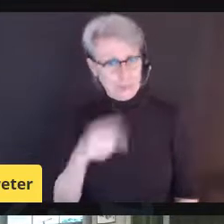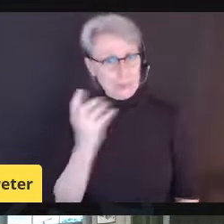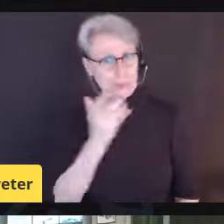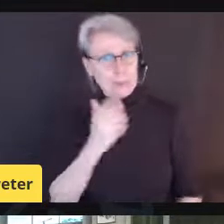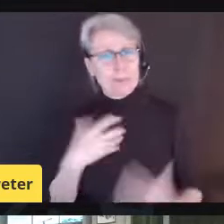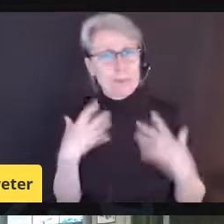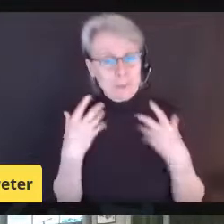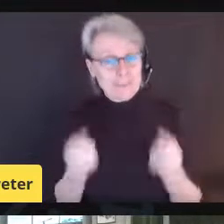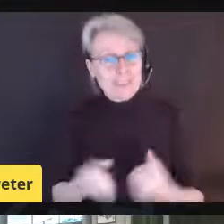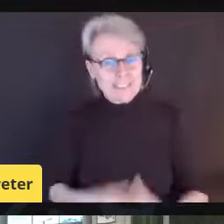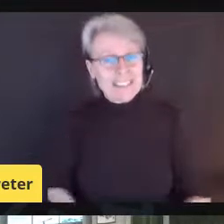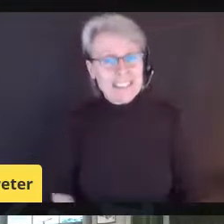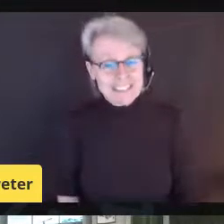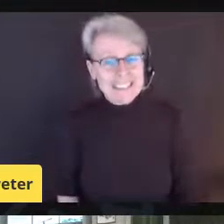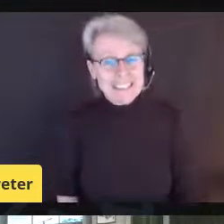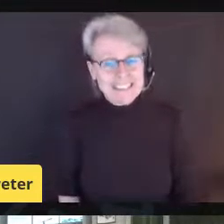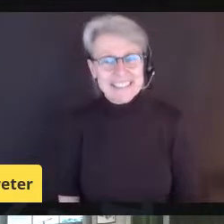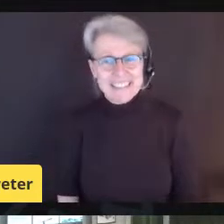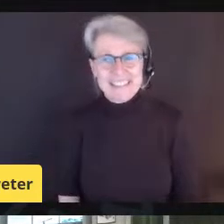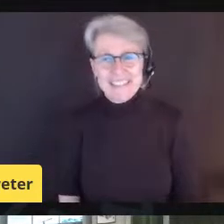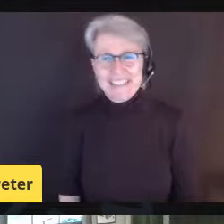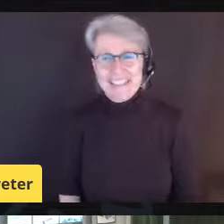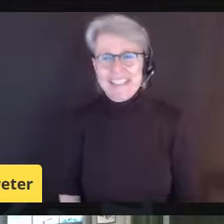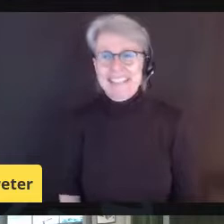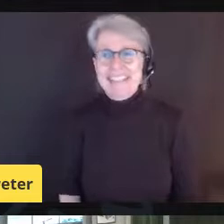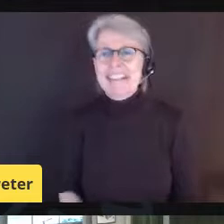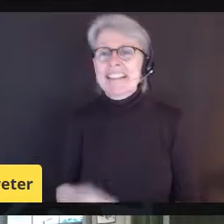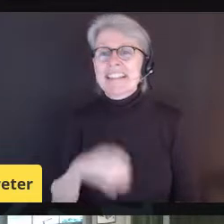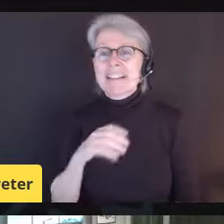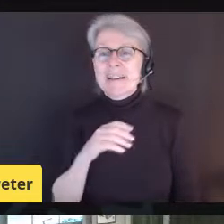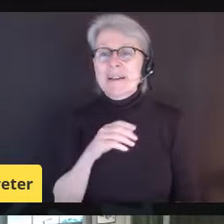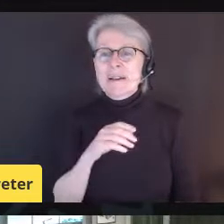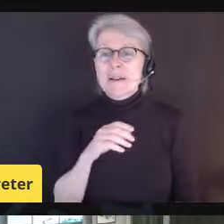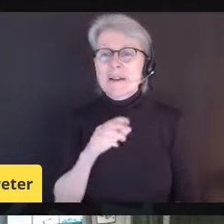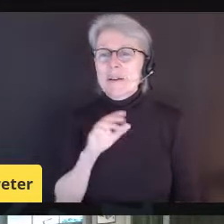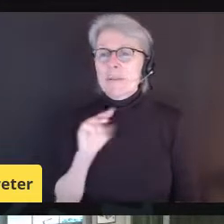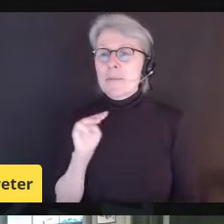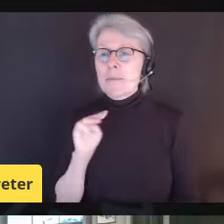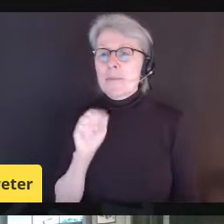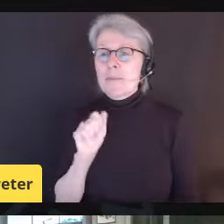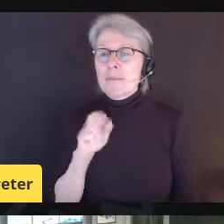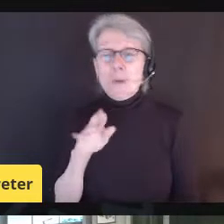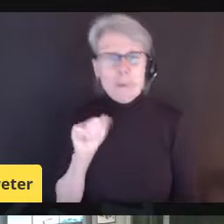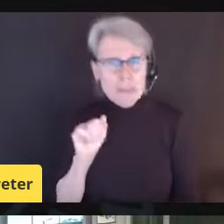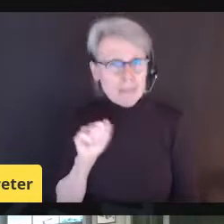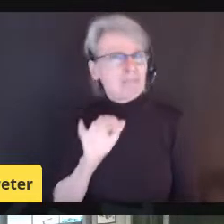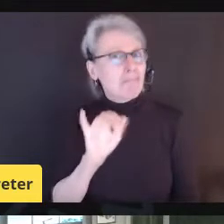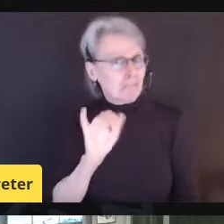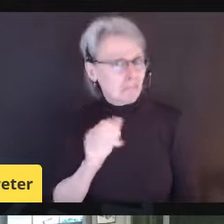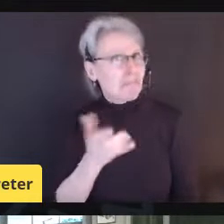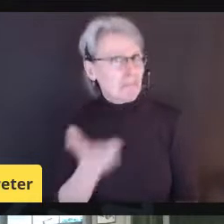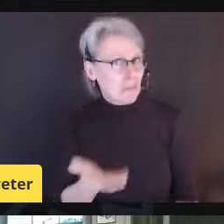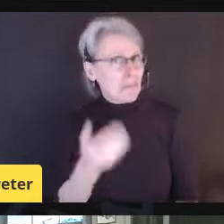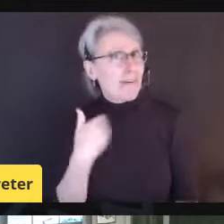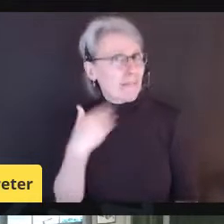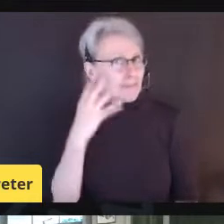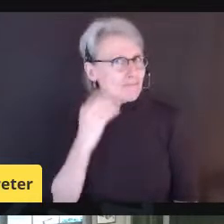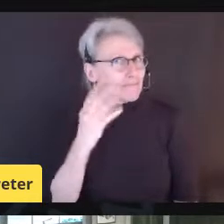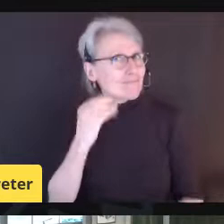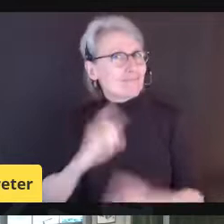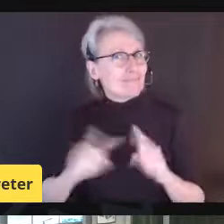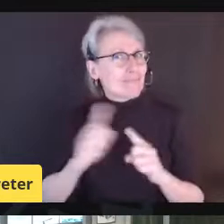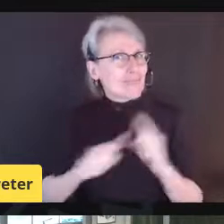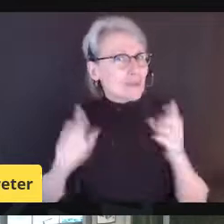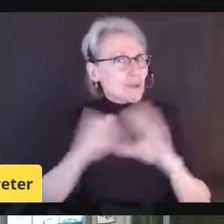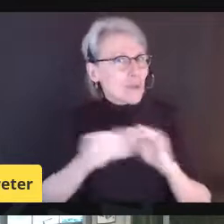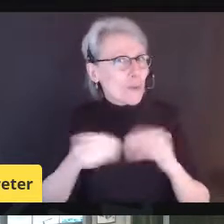there for it. And Maria, I'd love to hear, I'm sure you have lots of stories from all of your experiences, and I'd love